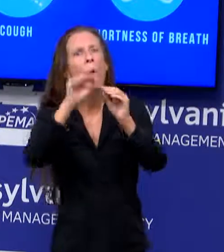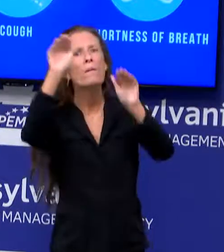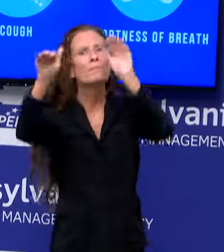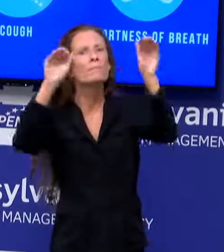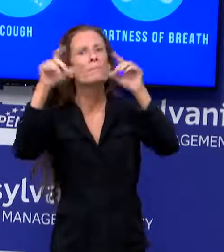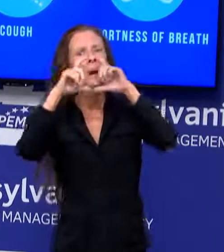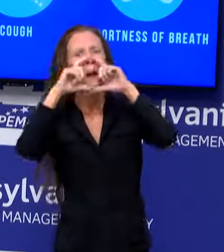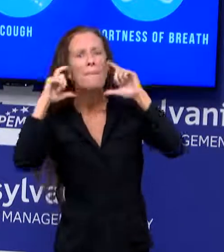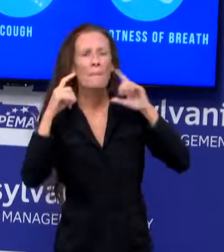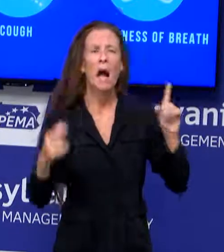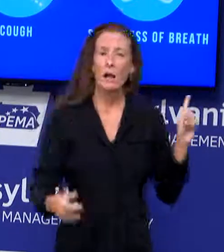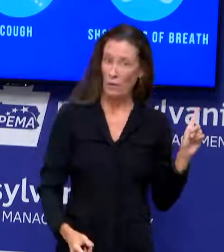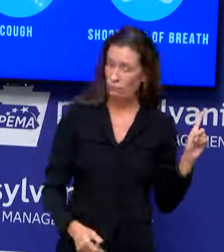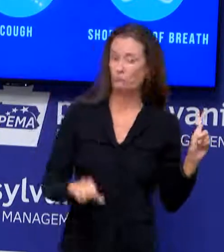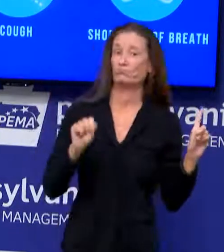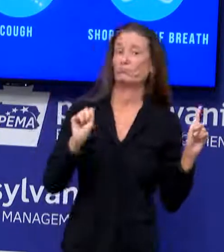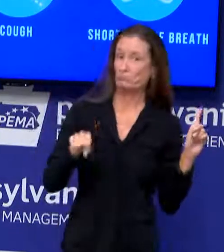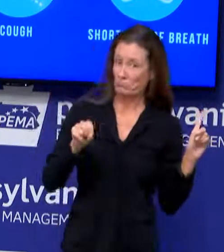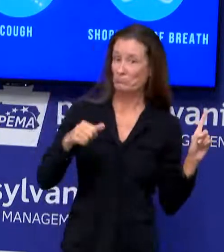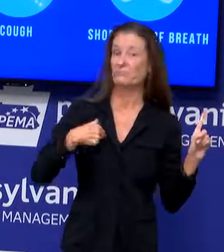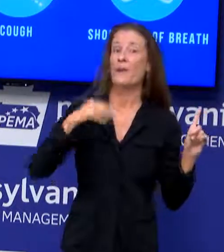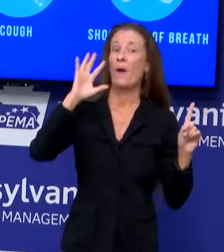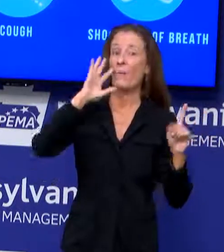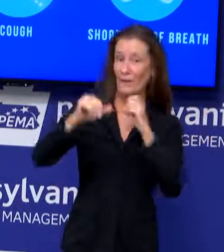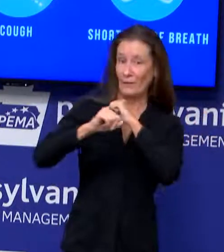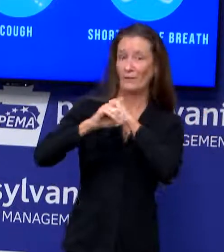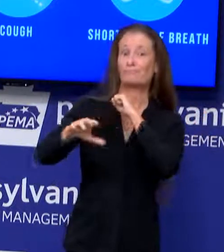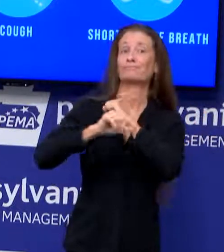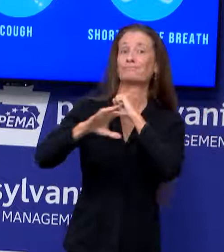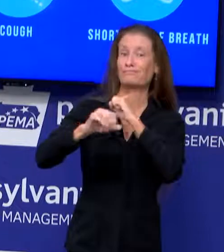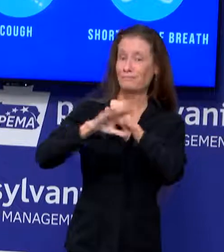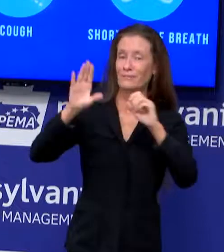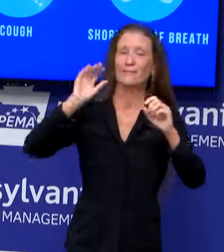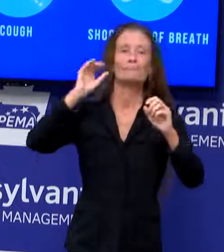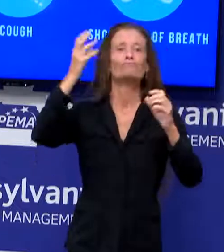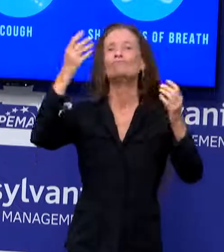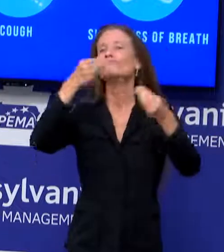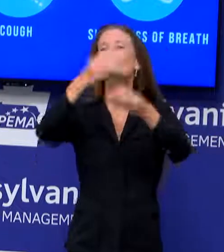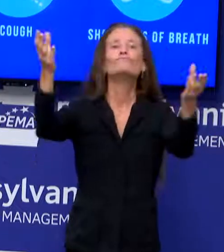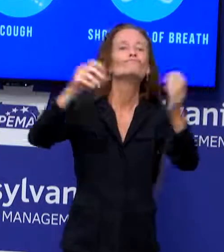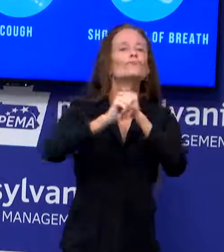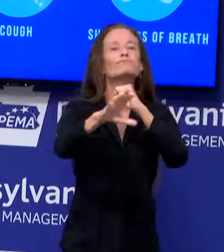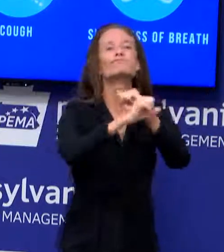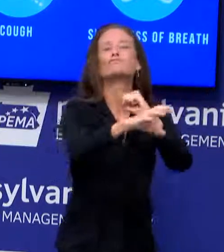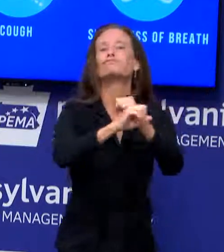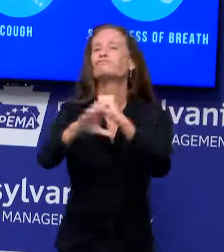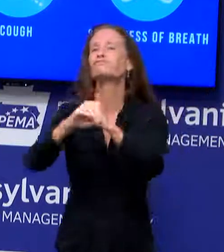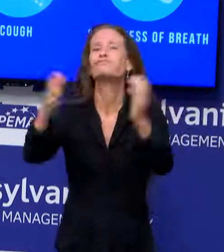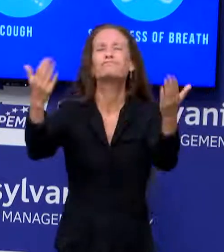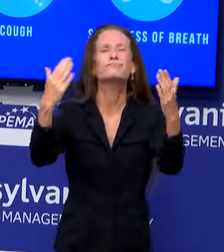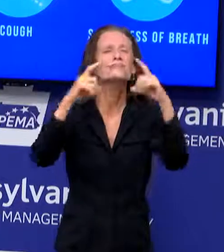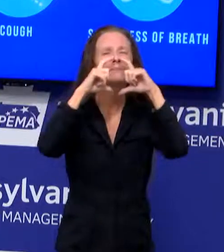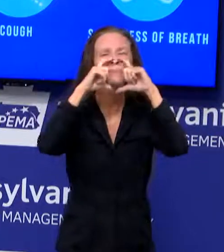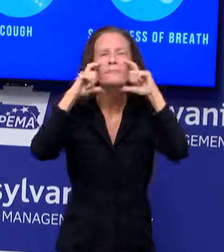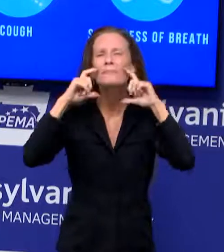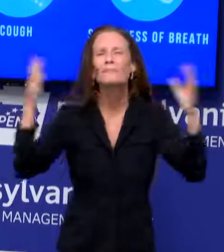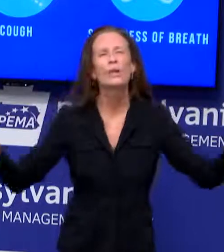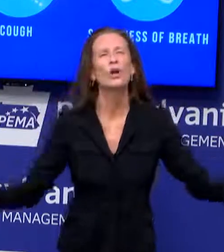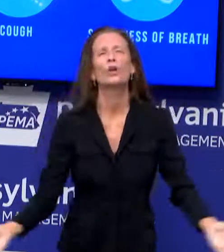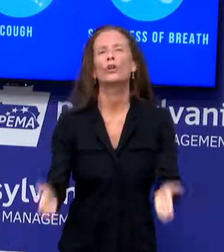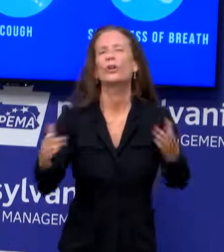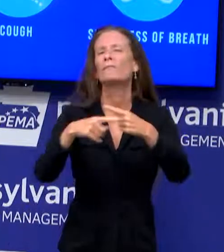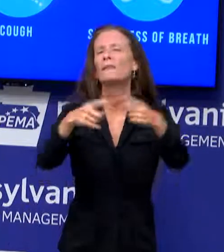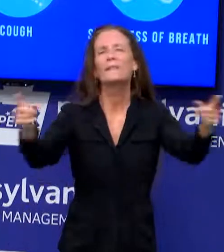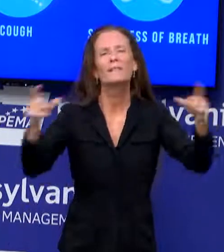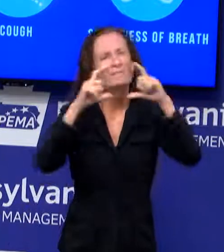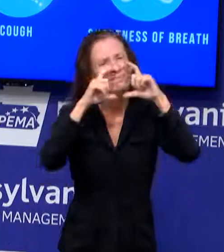specific marketing campaign, so to speak, to be able to encourage people to download the app, to reassure them